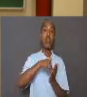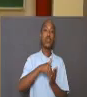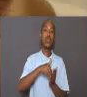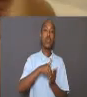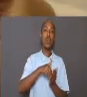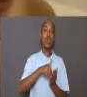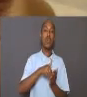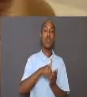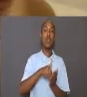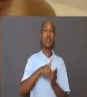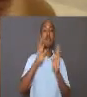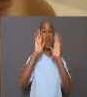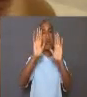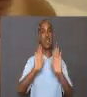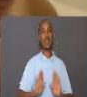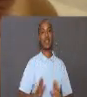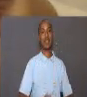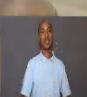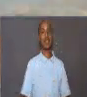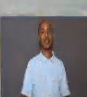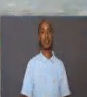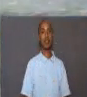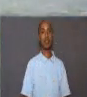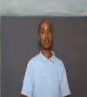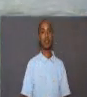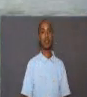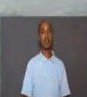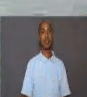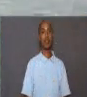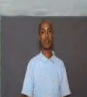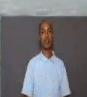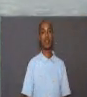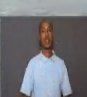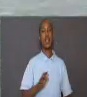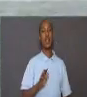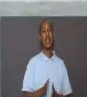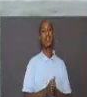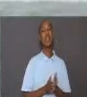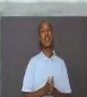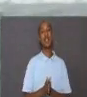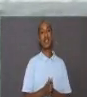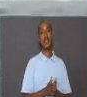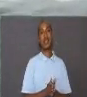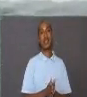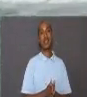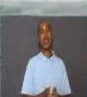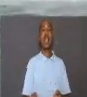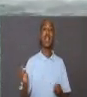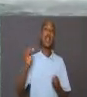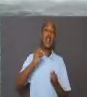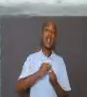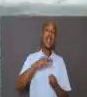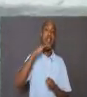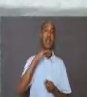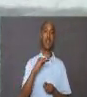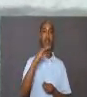drops dramatically. As an interesting side note, students, an increasing level